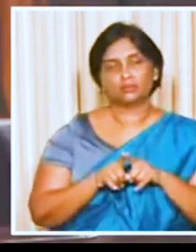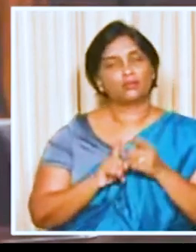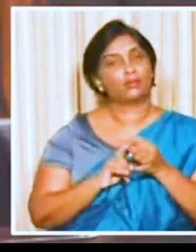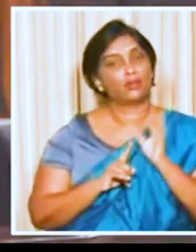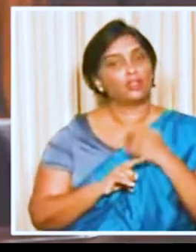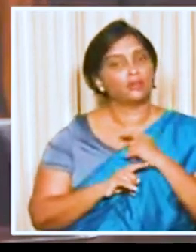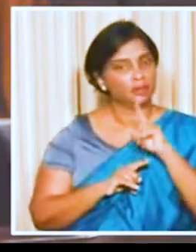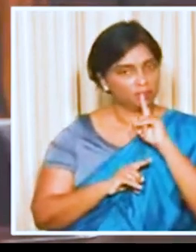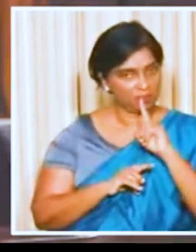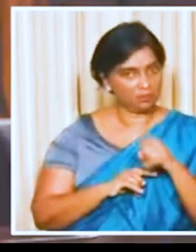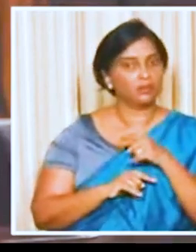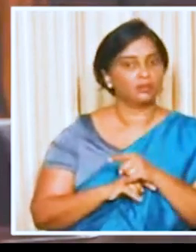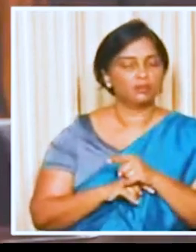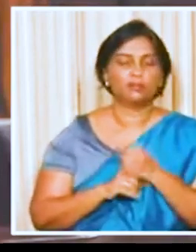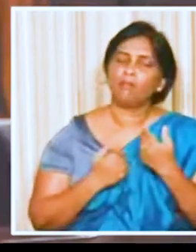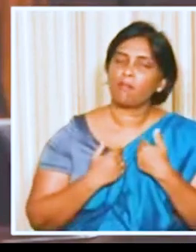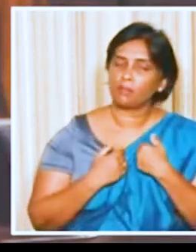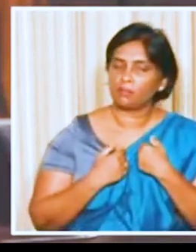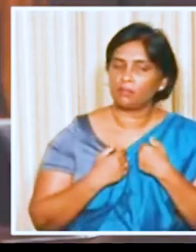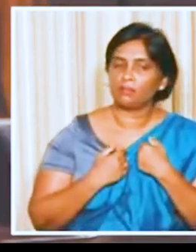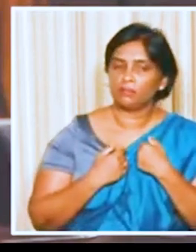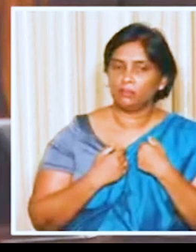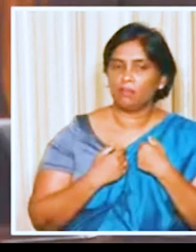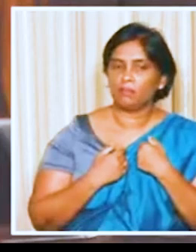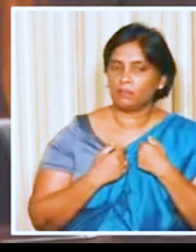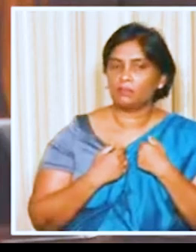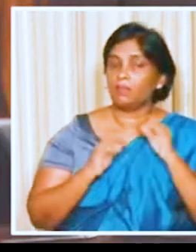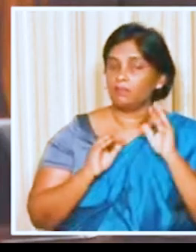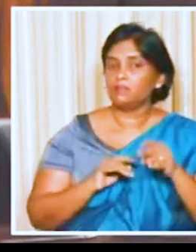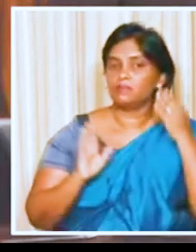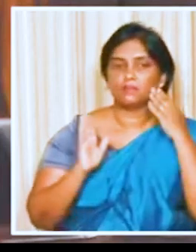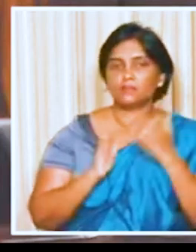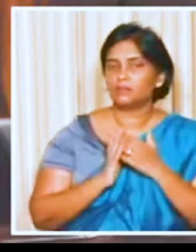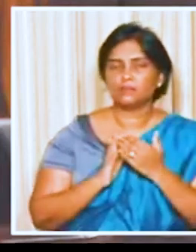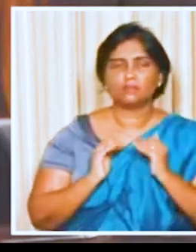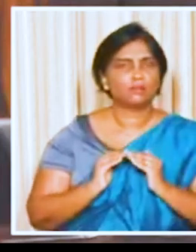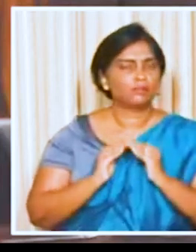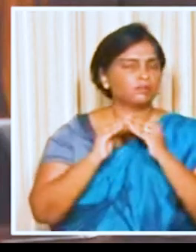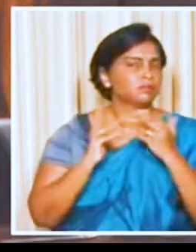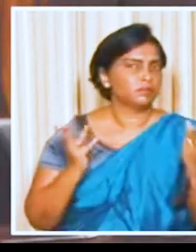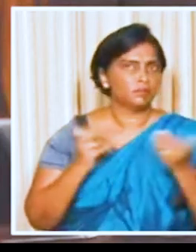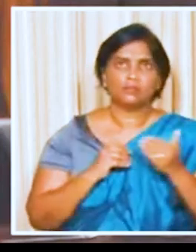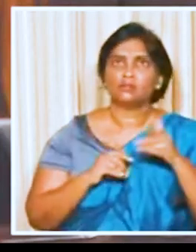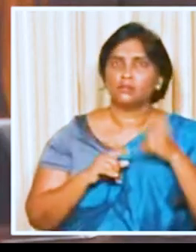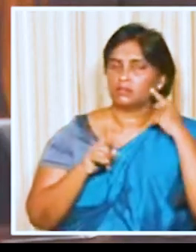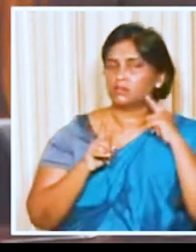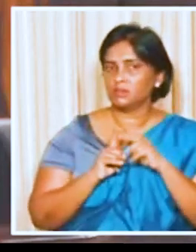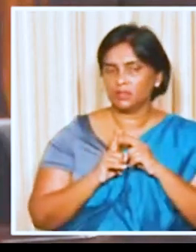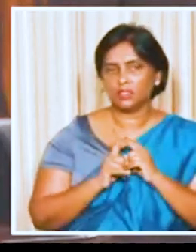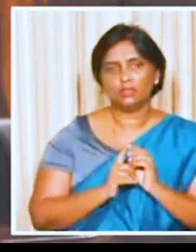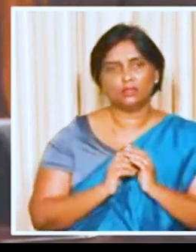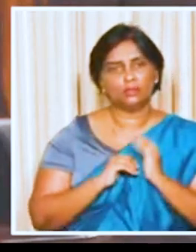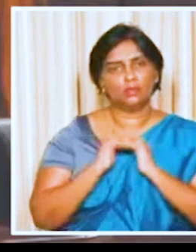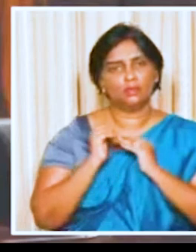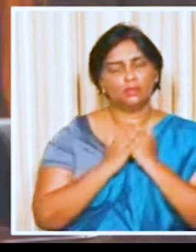raised this matter with the president, but to date there is no progress on that matter. Even in the district of Batiklo, there